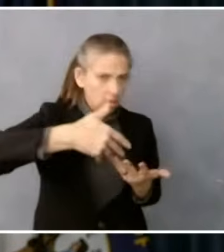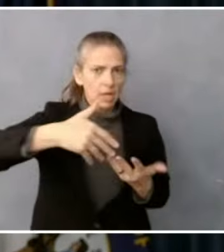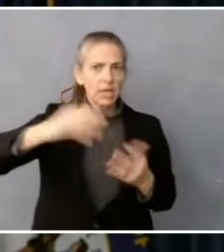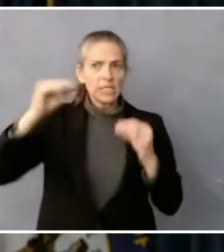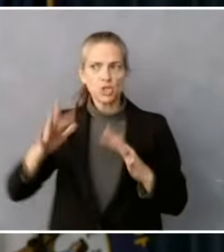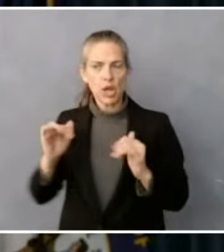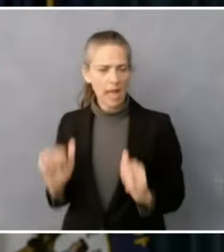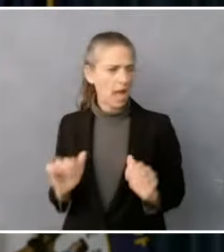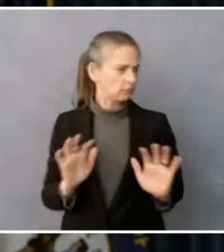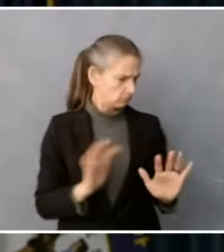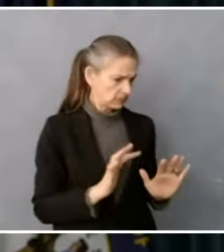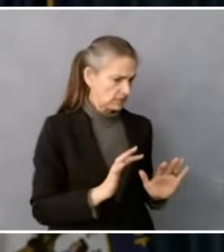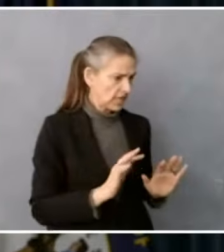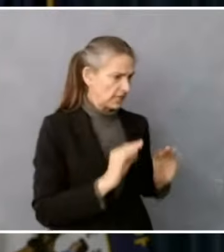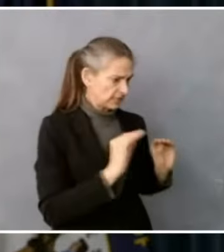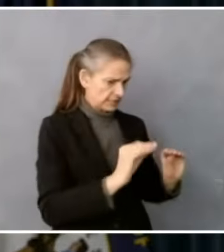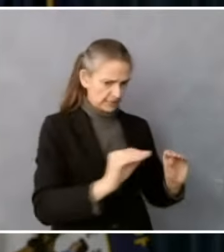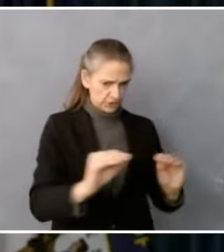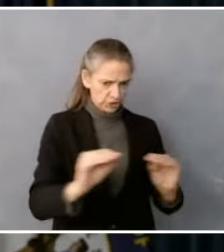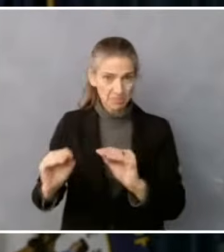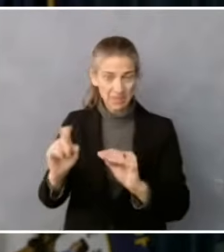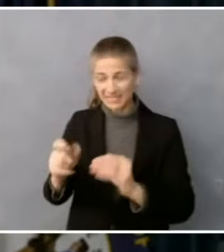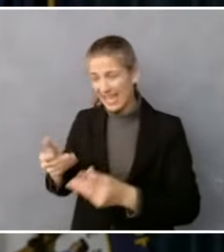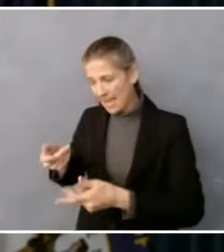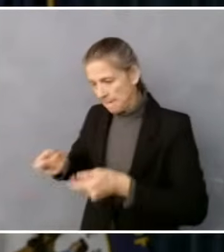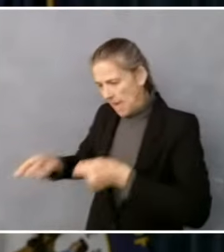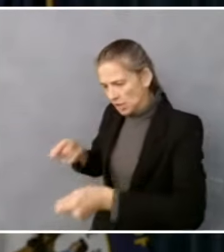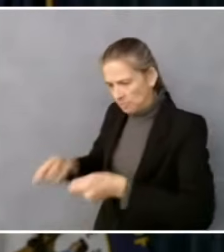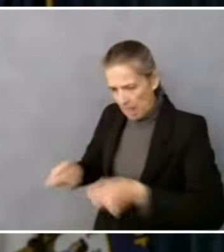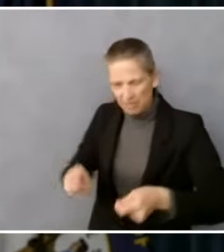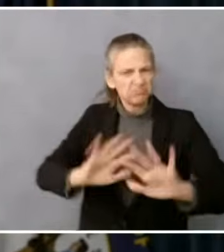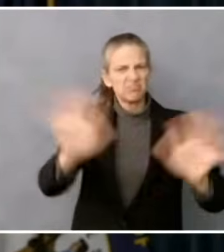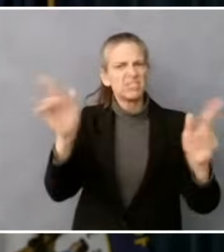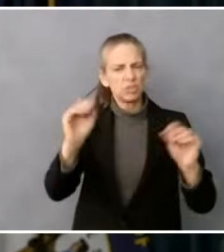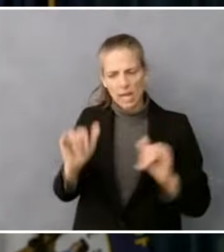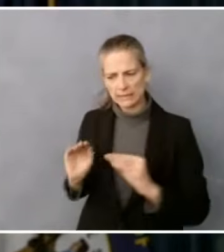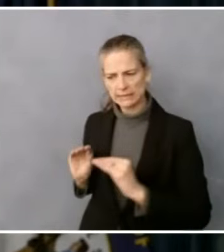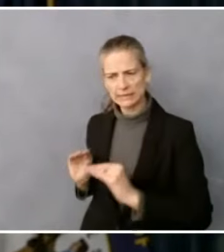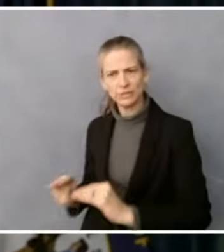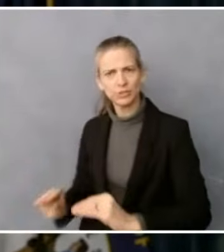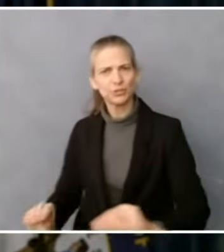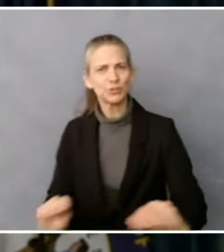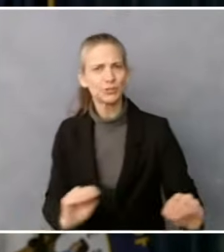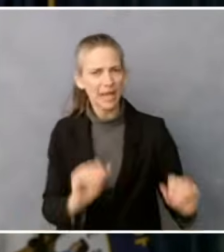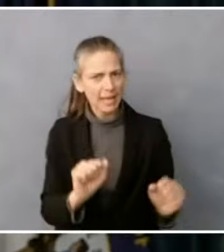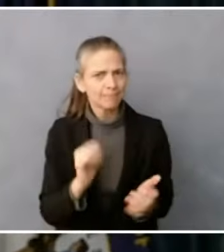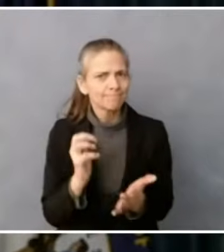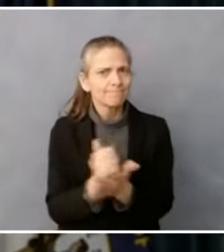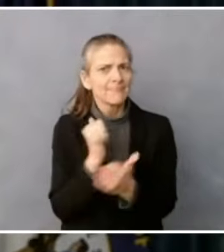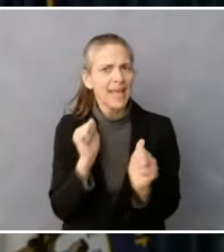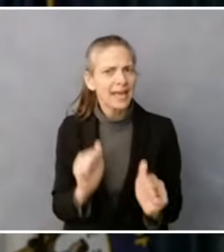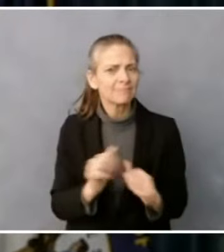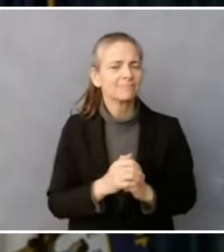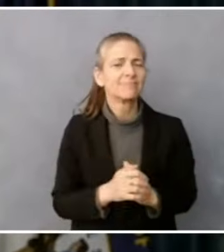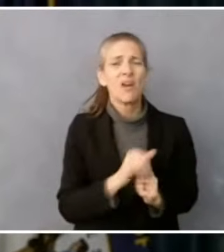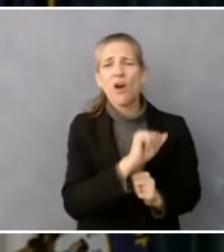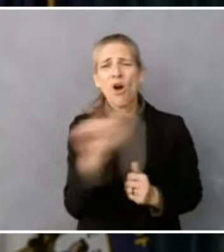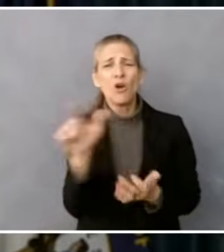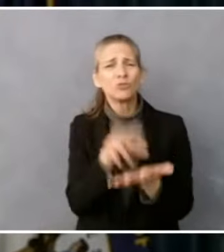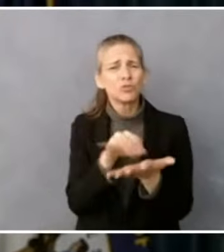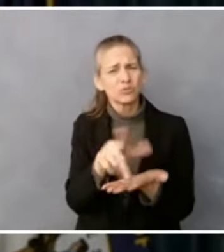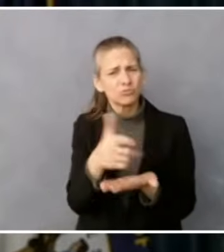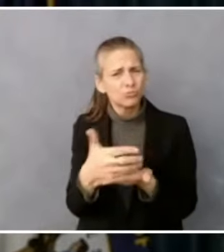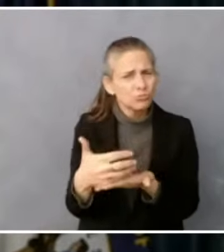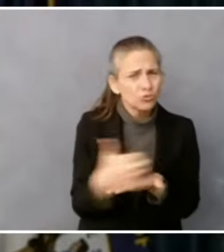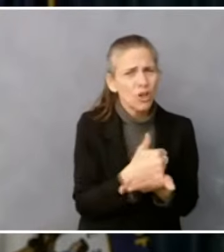and less time managing. Let us give every student the strong foundation they deserve. Pre-K for all